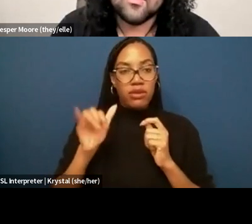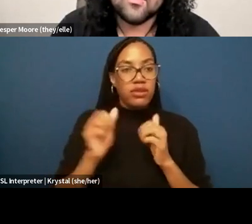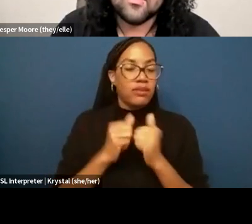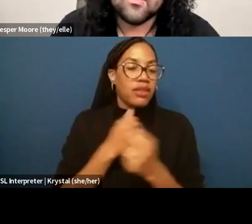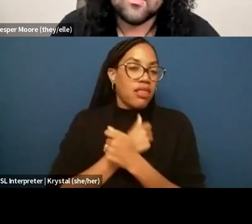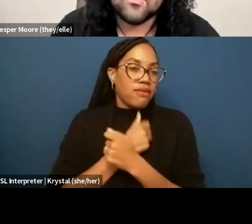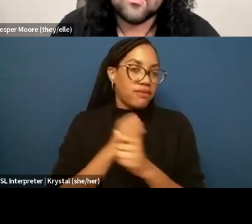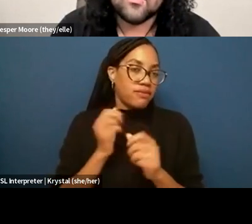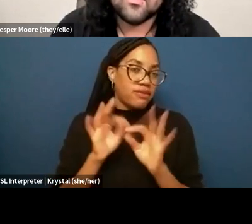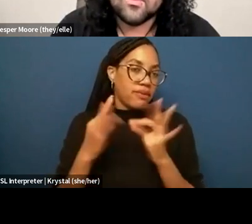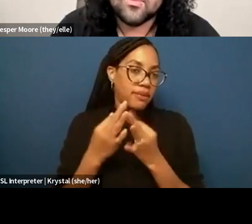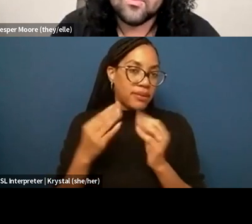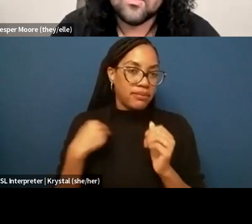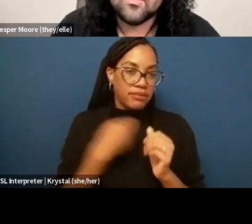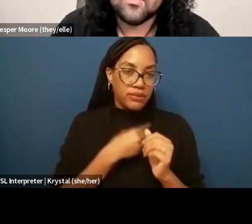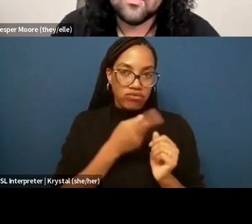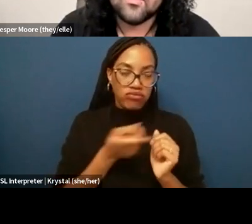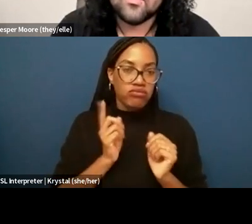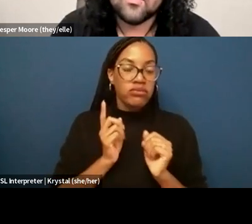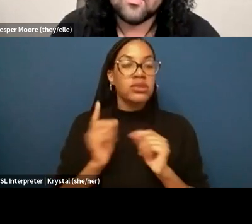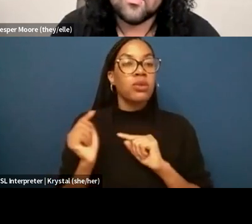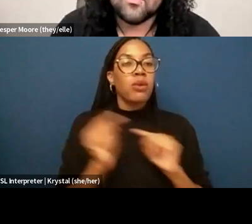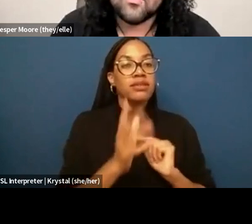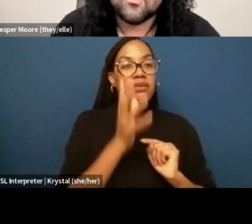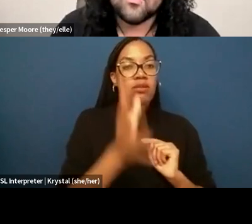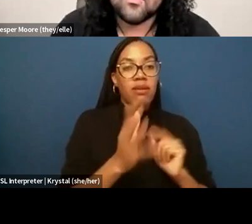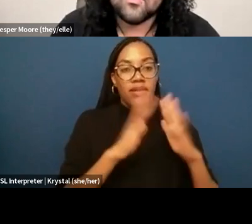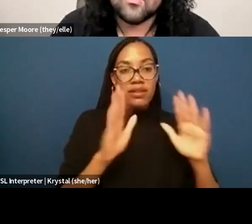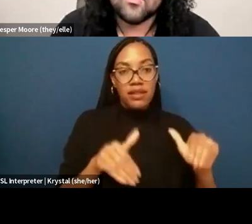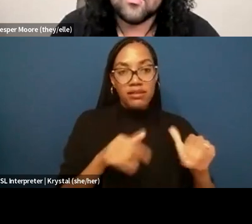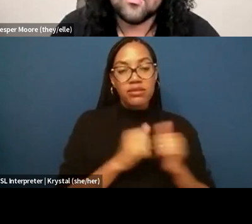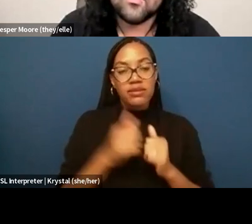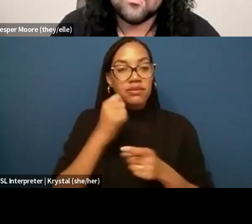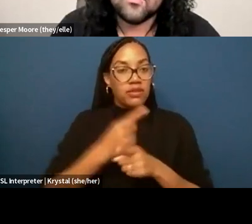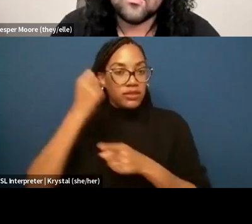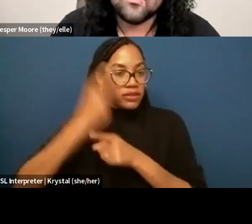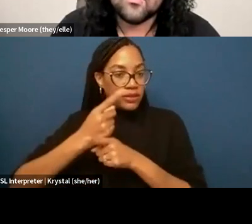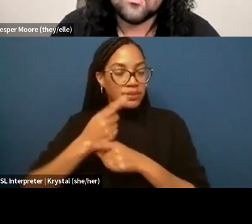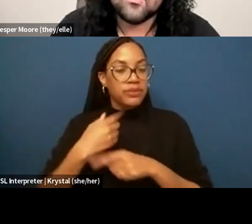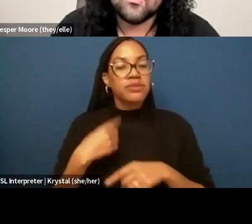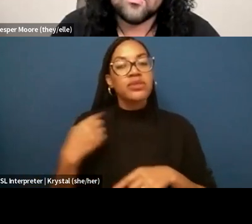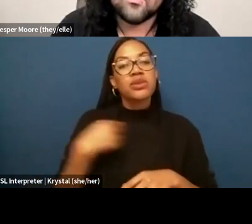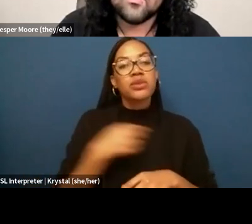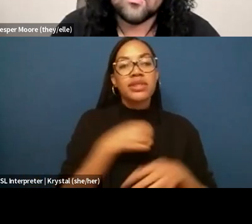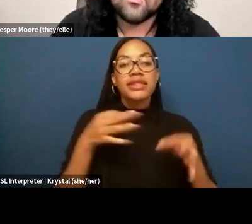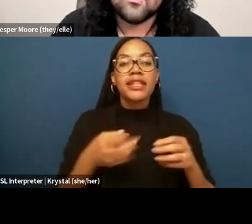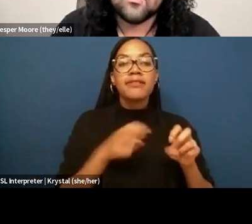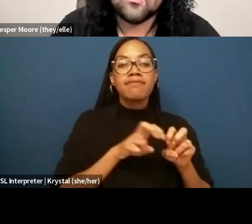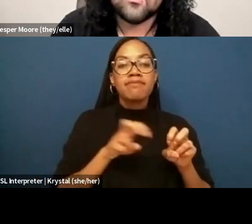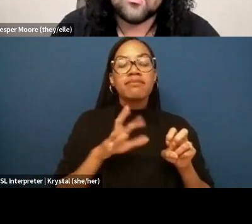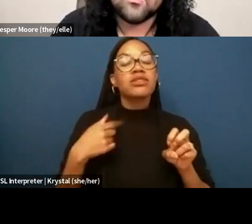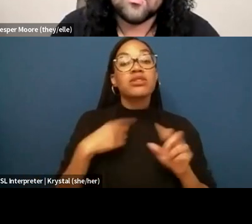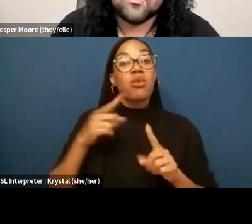house with my siblings. And she, as we were sitting on the couch, was telling a story. I was sitting right next to